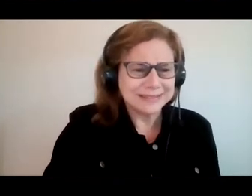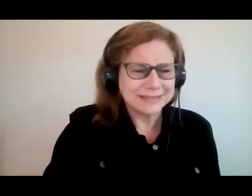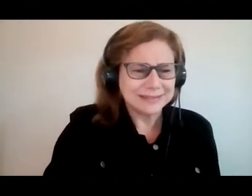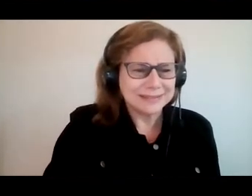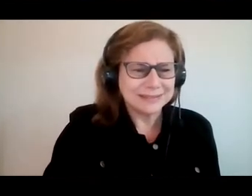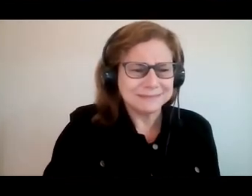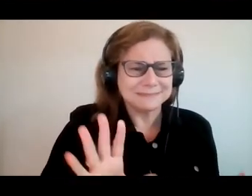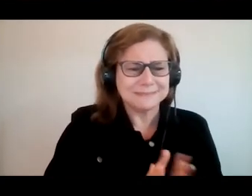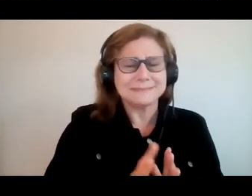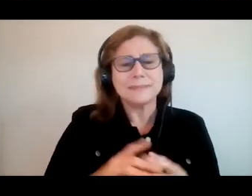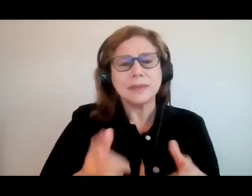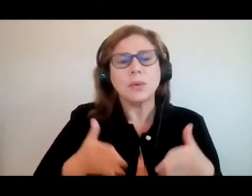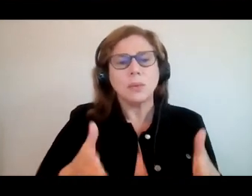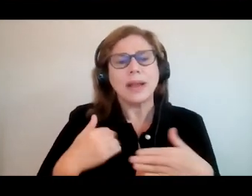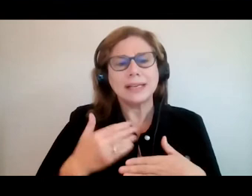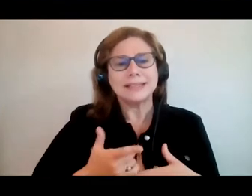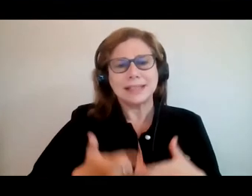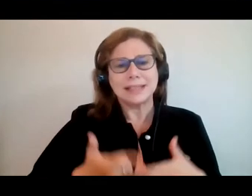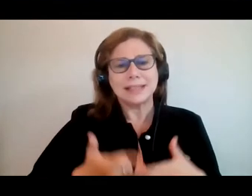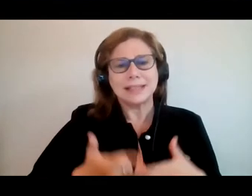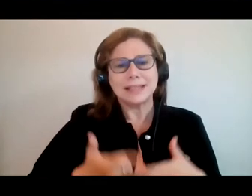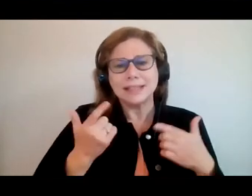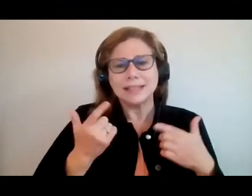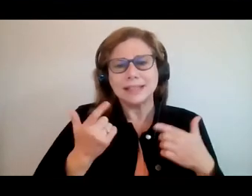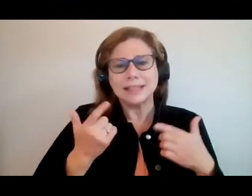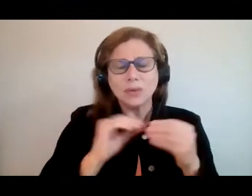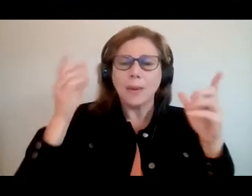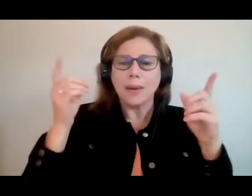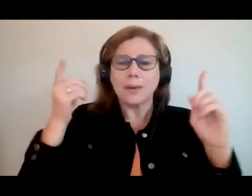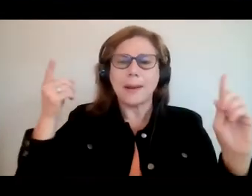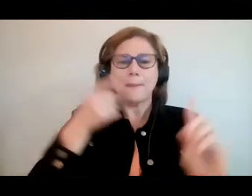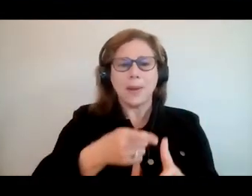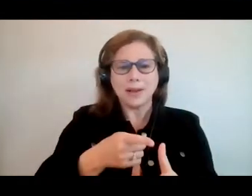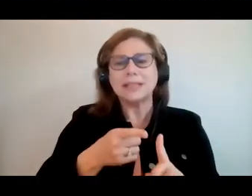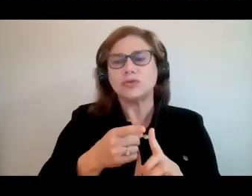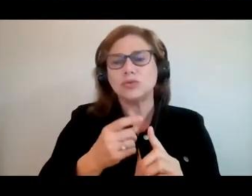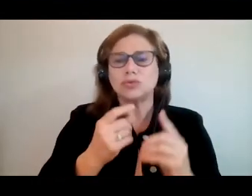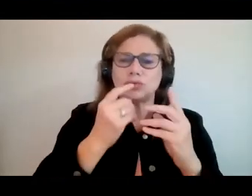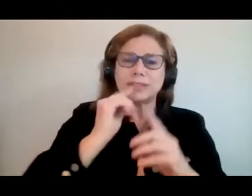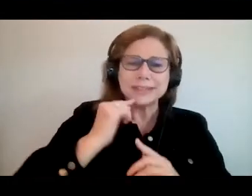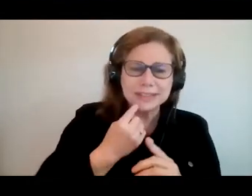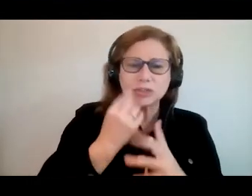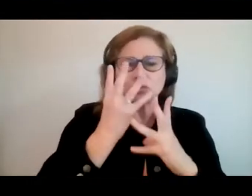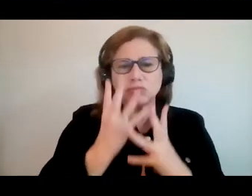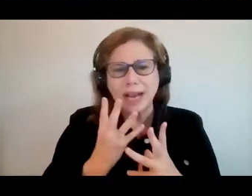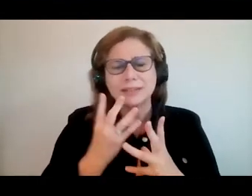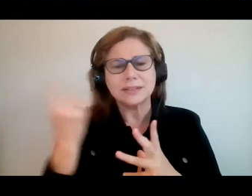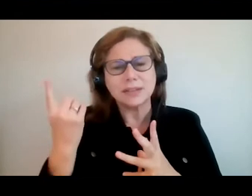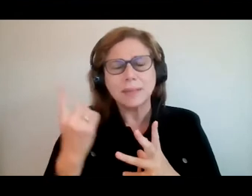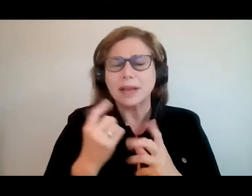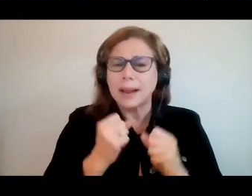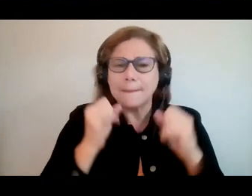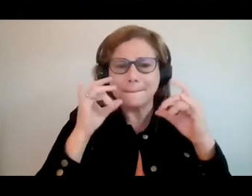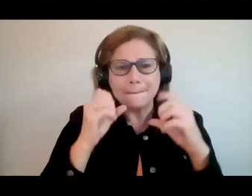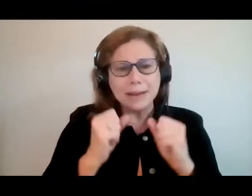can reduce these life stories down to the serious or the tragic. And there's something quite remarkable about living in the truth of